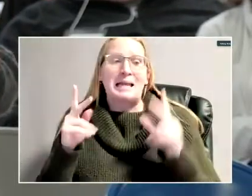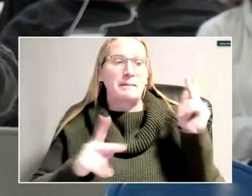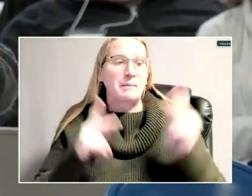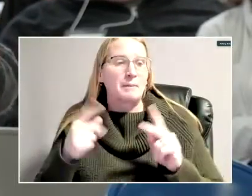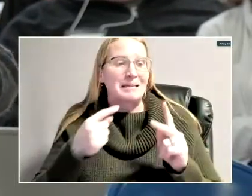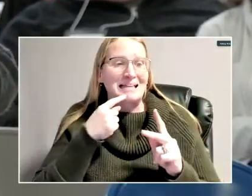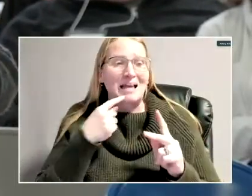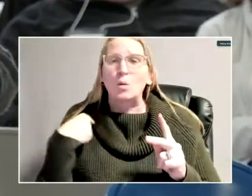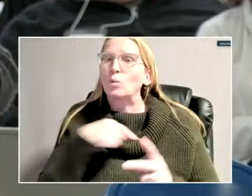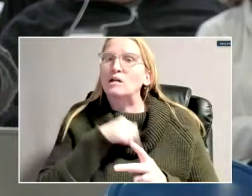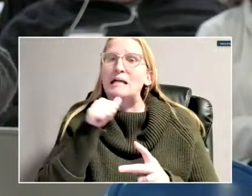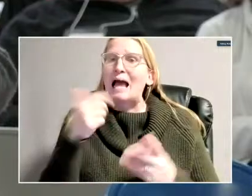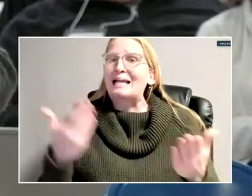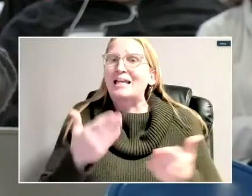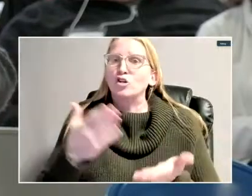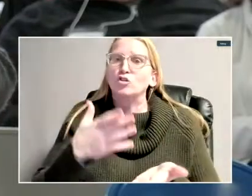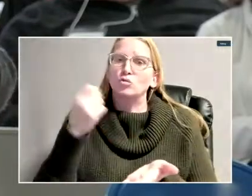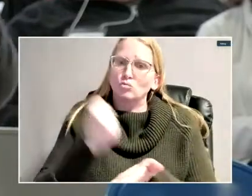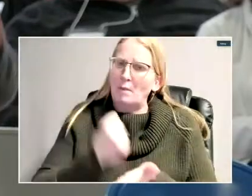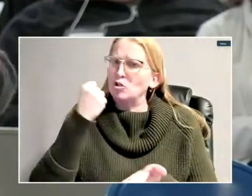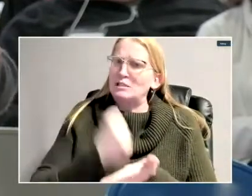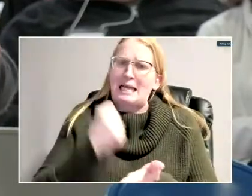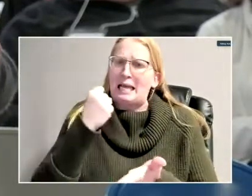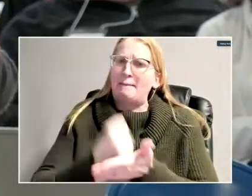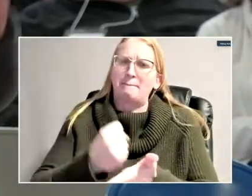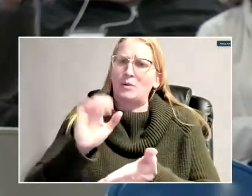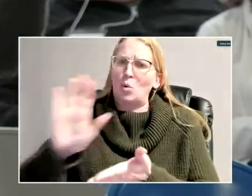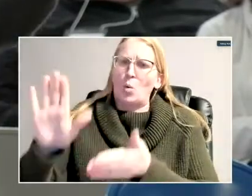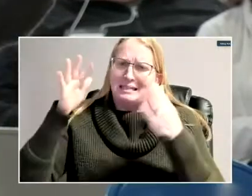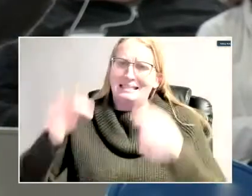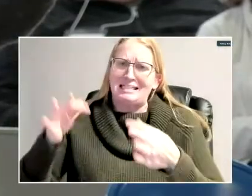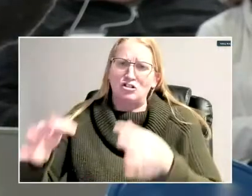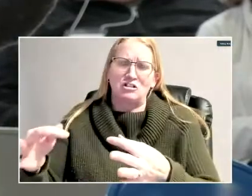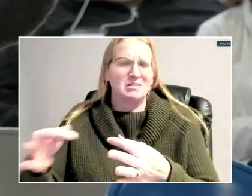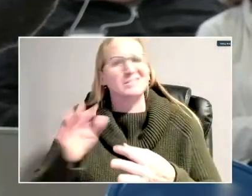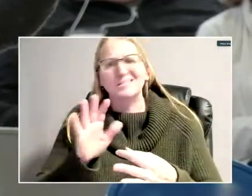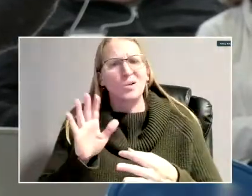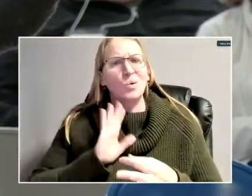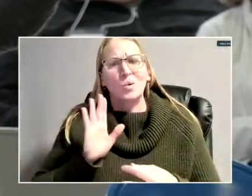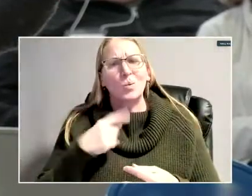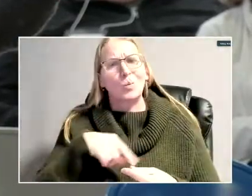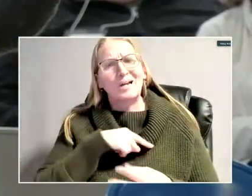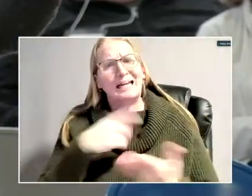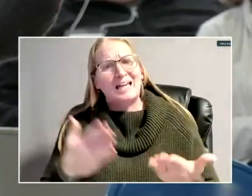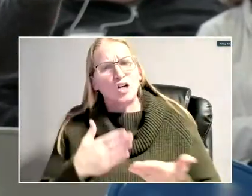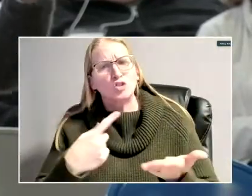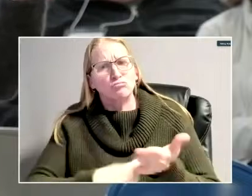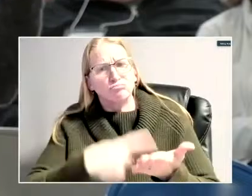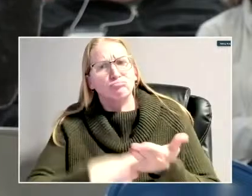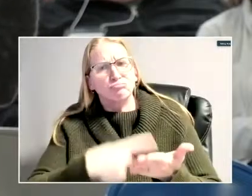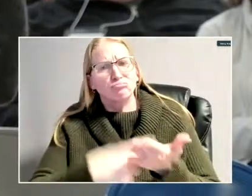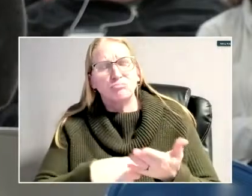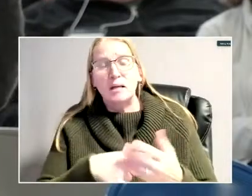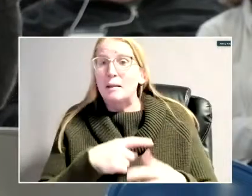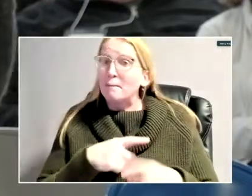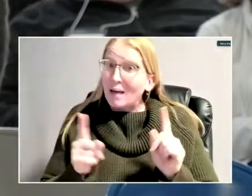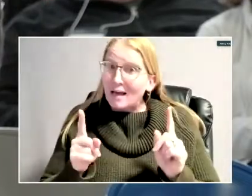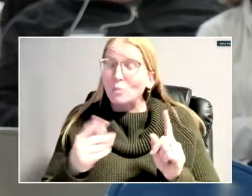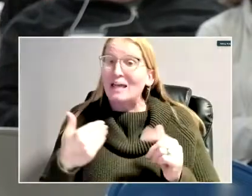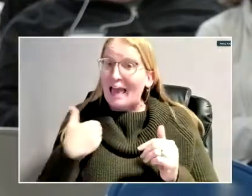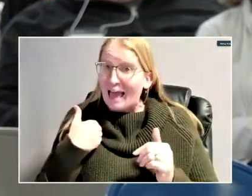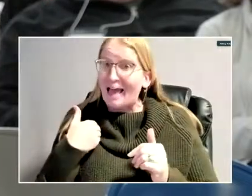stamp decisions on the other hand we have an elected select board we have